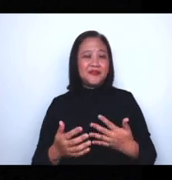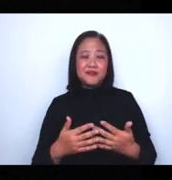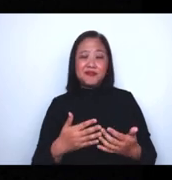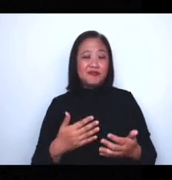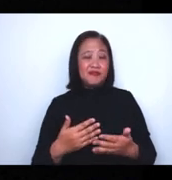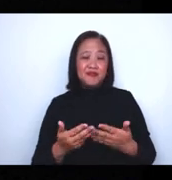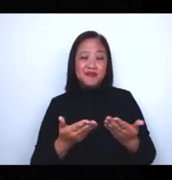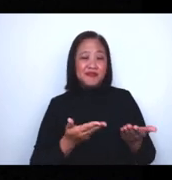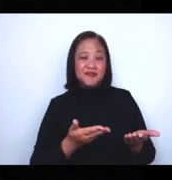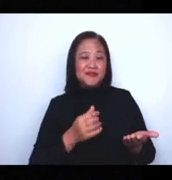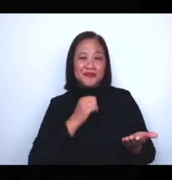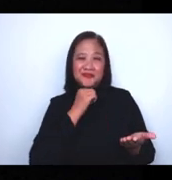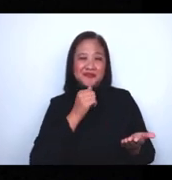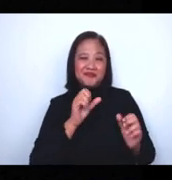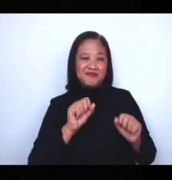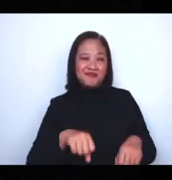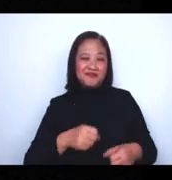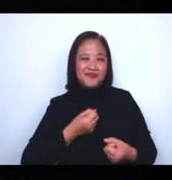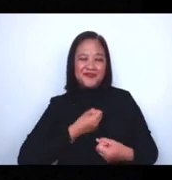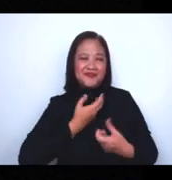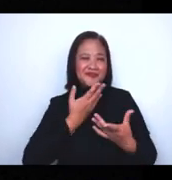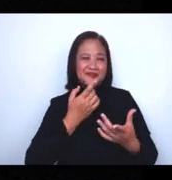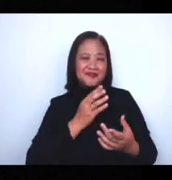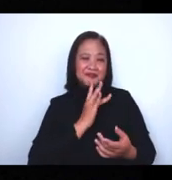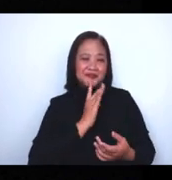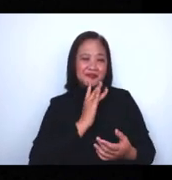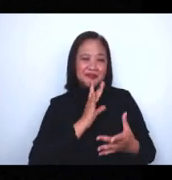sari ang di na kayang magwi ka.